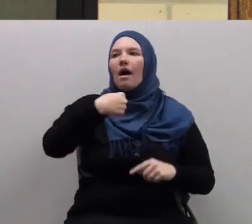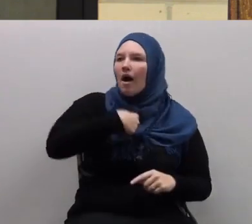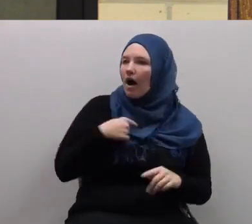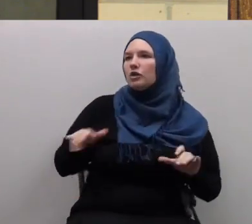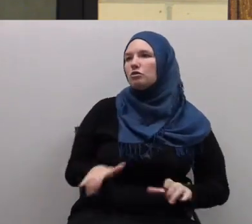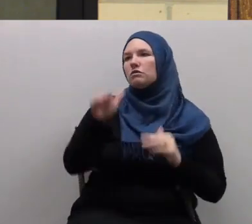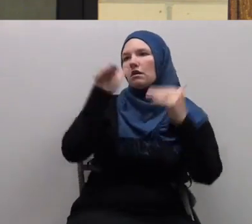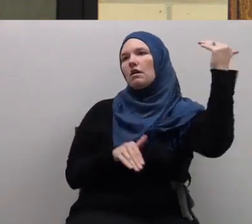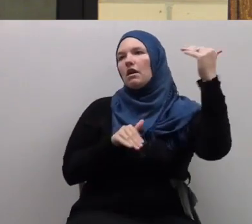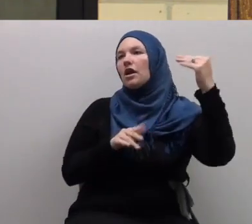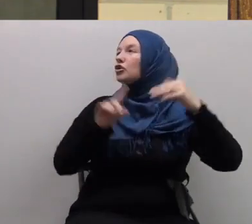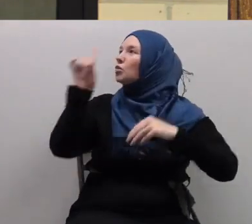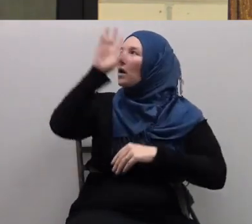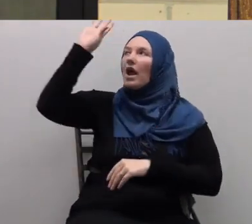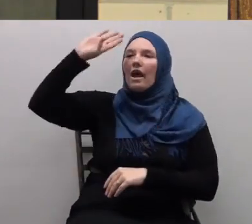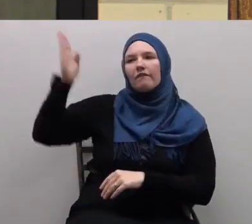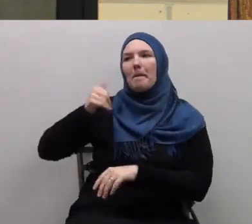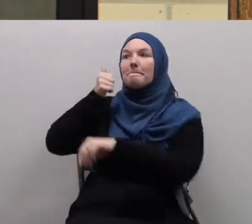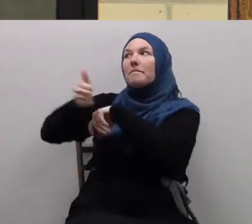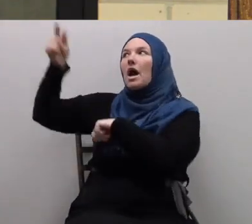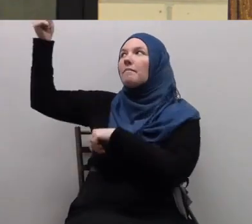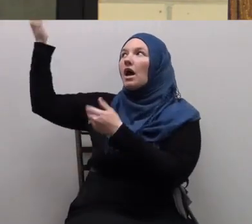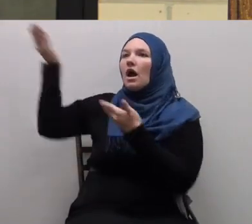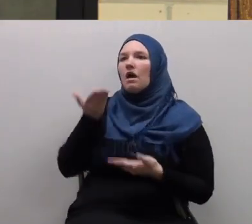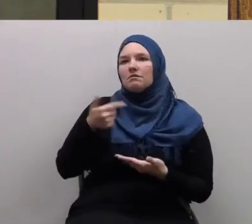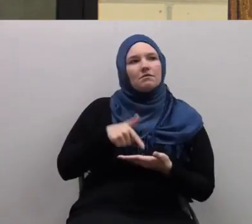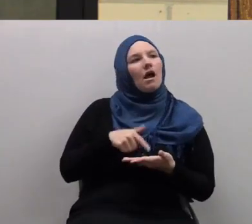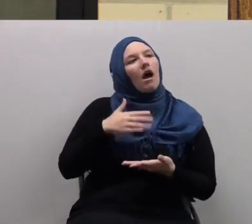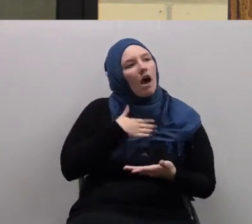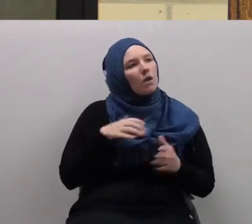Allah for what we get.